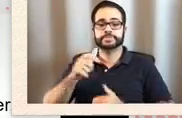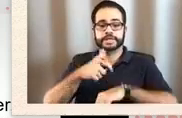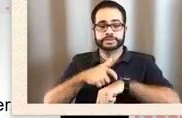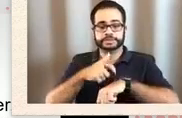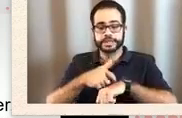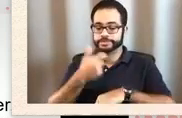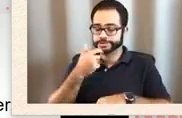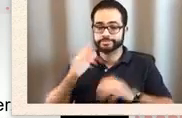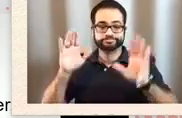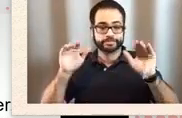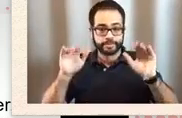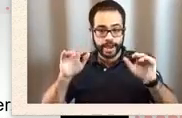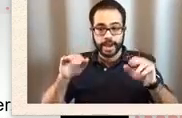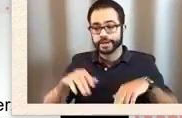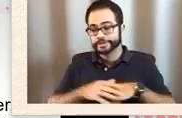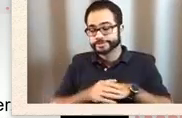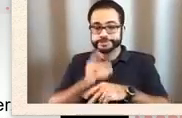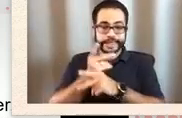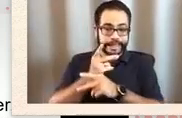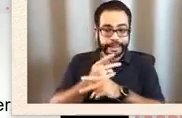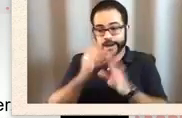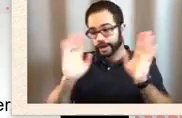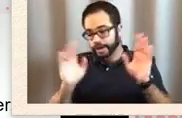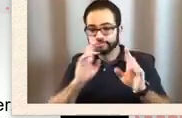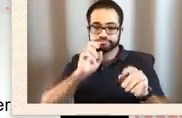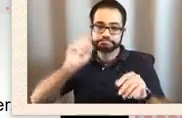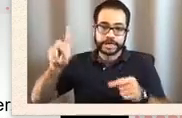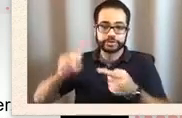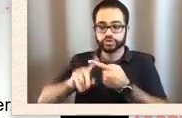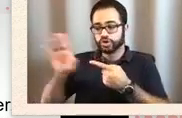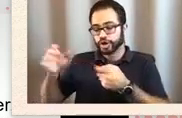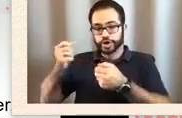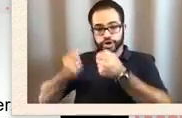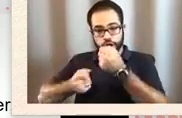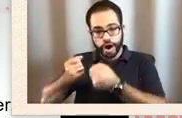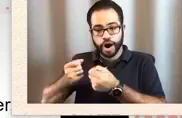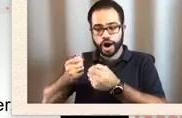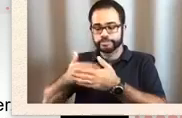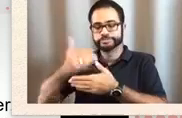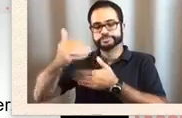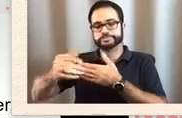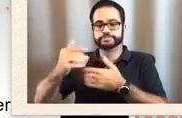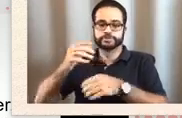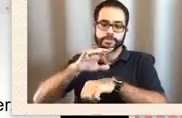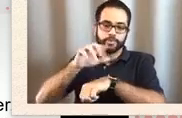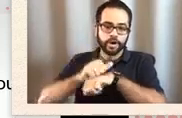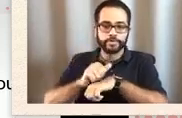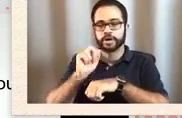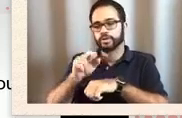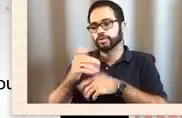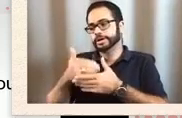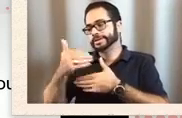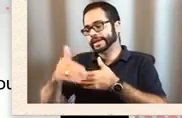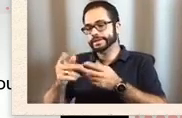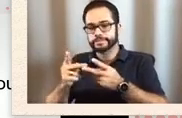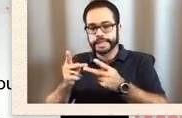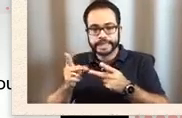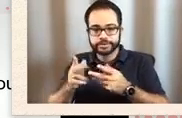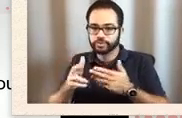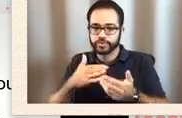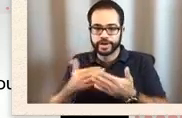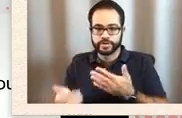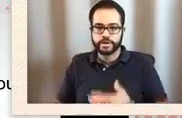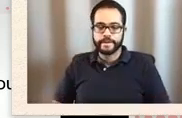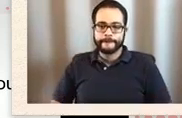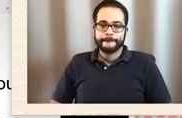goodbyes and they will head back to their car and on to their next appointment or their next location. Once